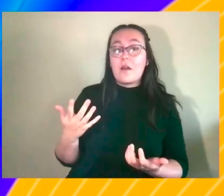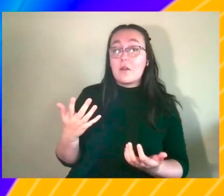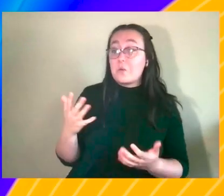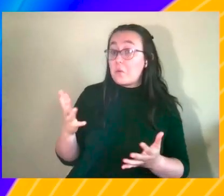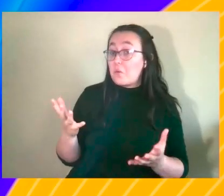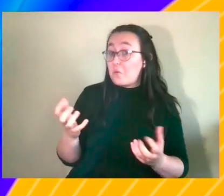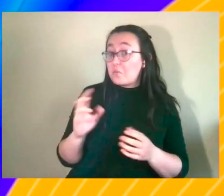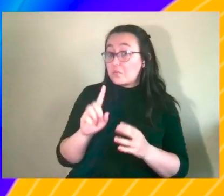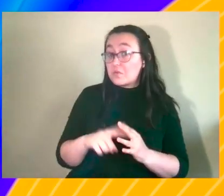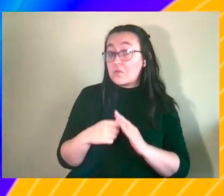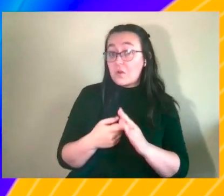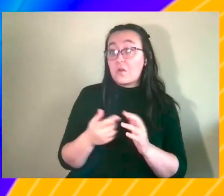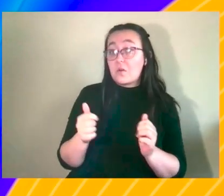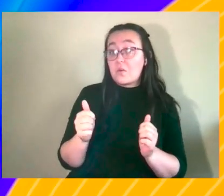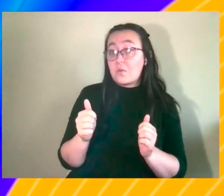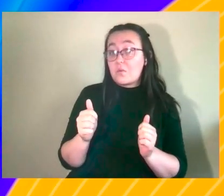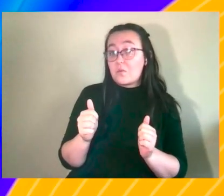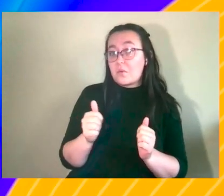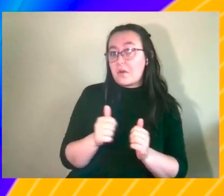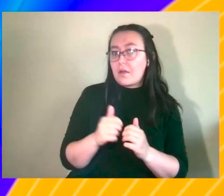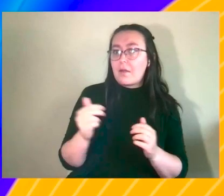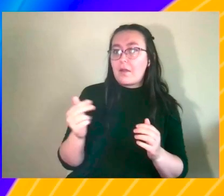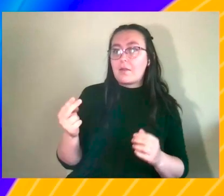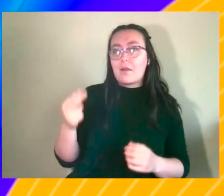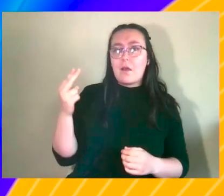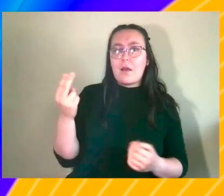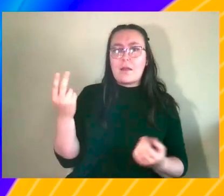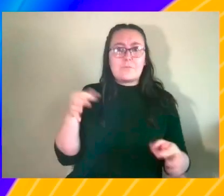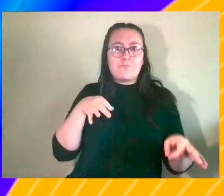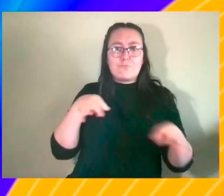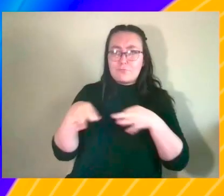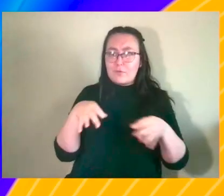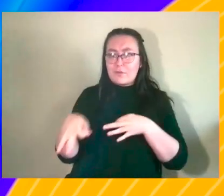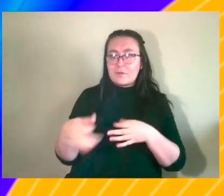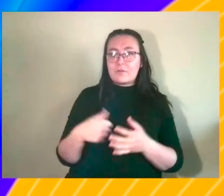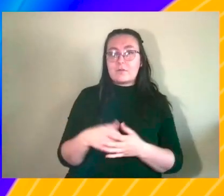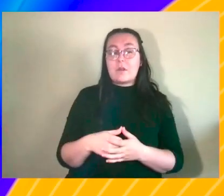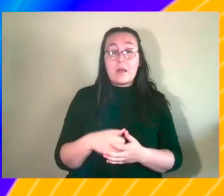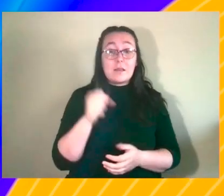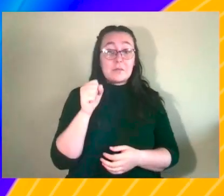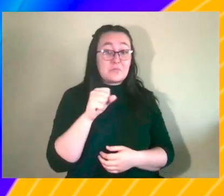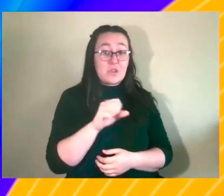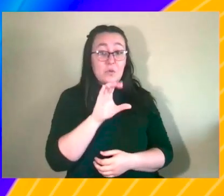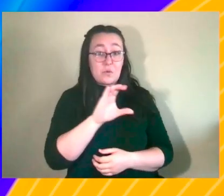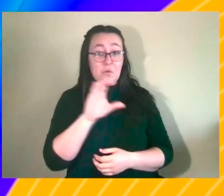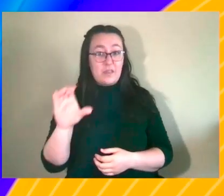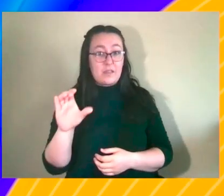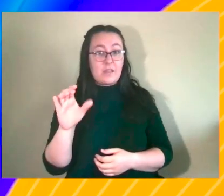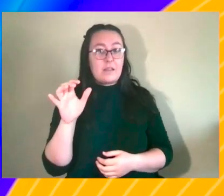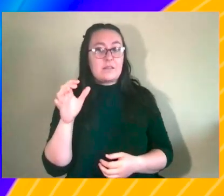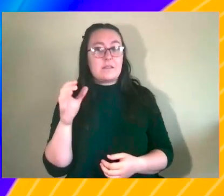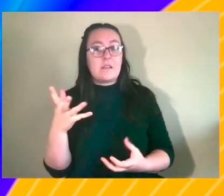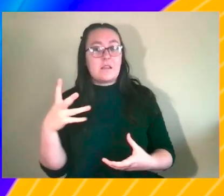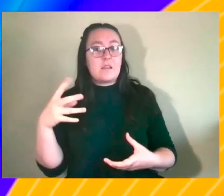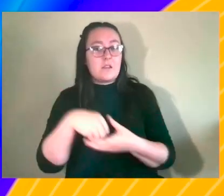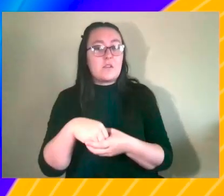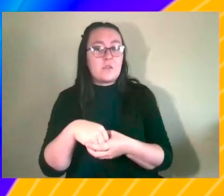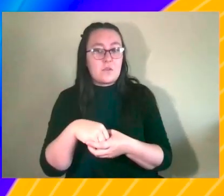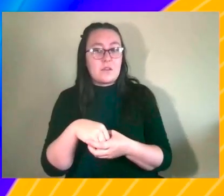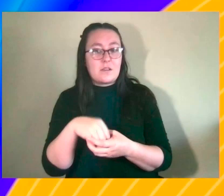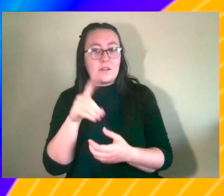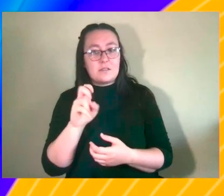a high level, what is CodeCatalyst? Yeah, sure. So CodeCatalyst is an integrated DevOps toolchain that helps teams go